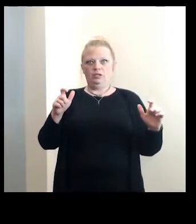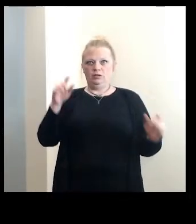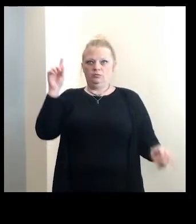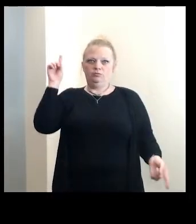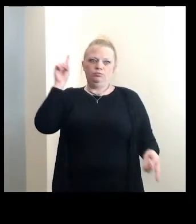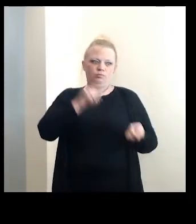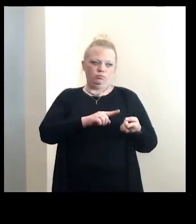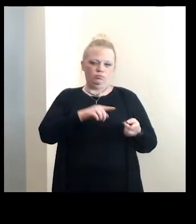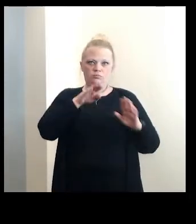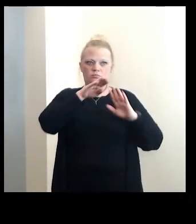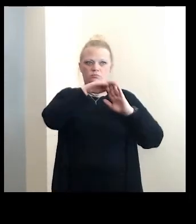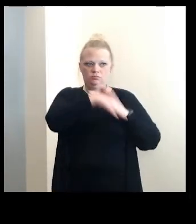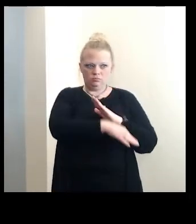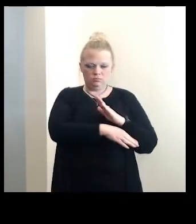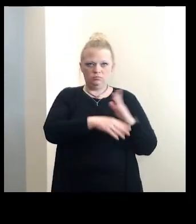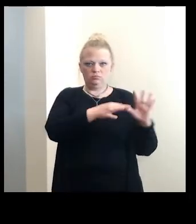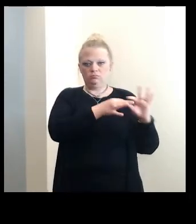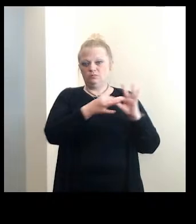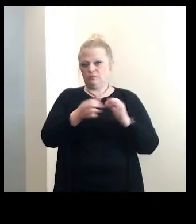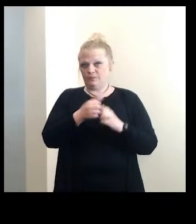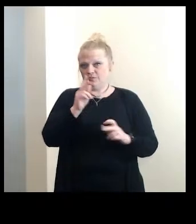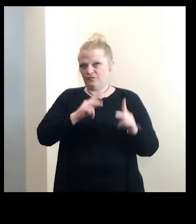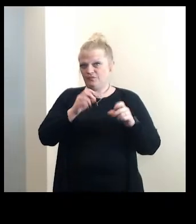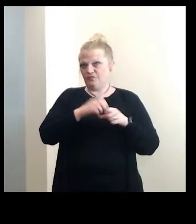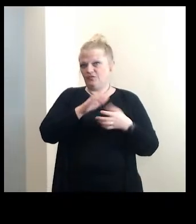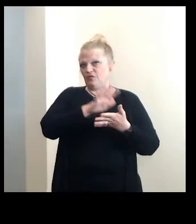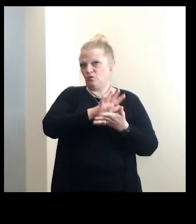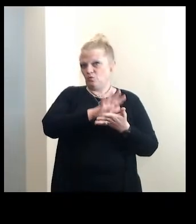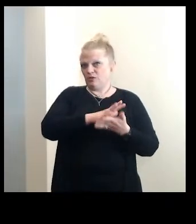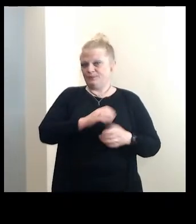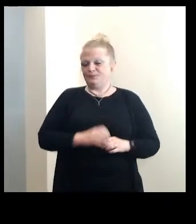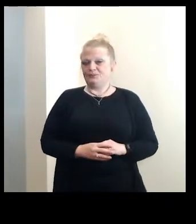cases associated with individuals who are in a school setting.